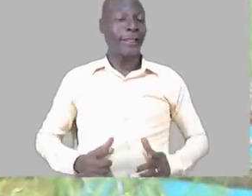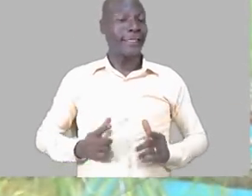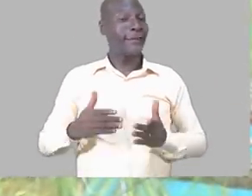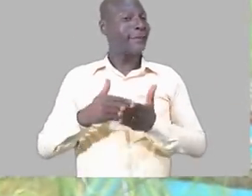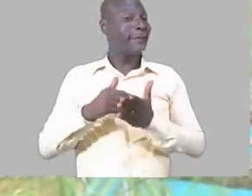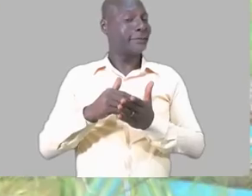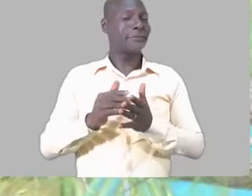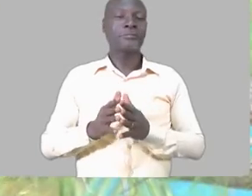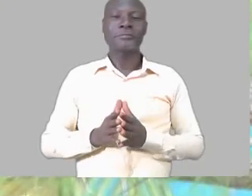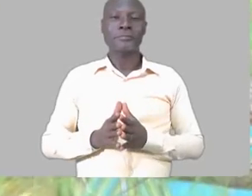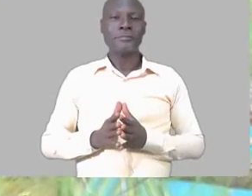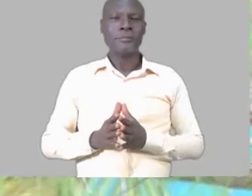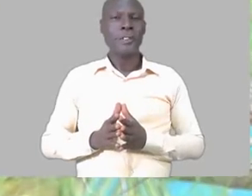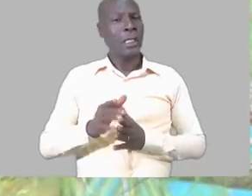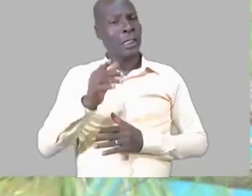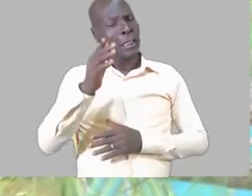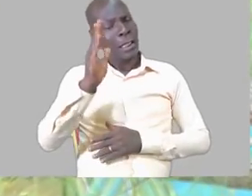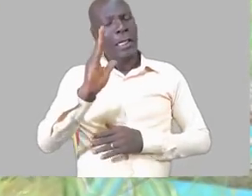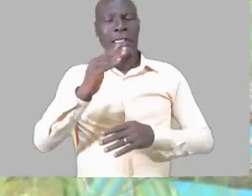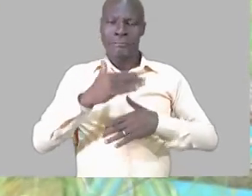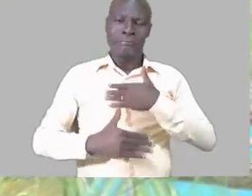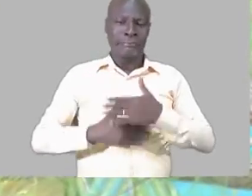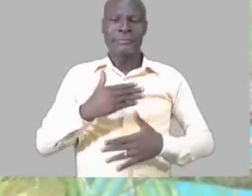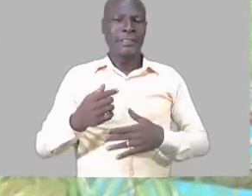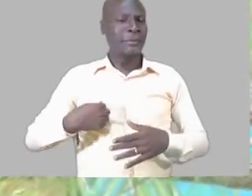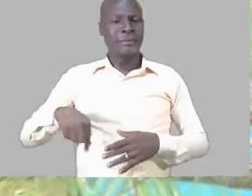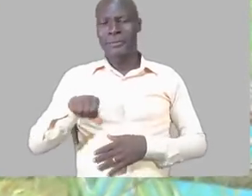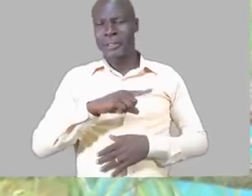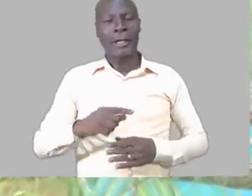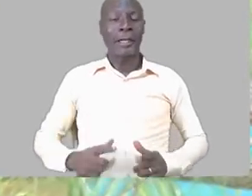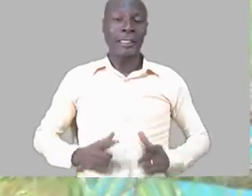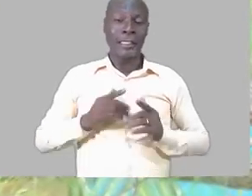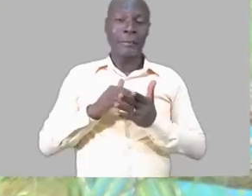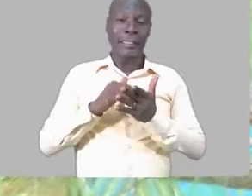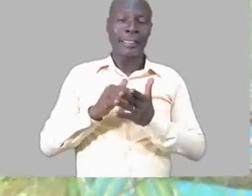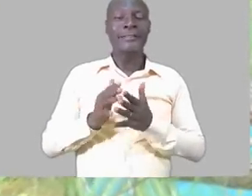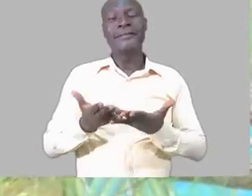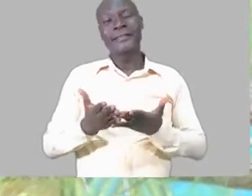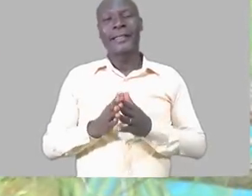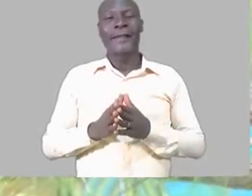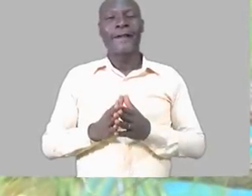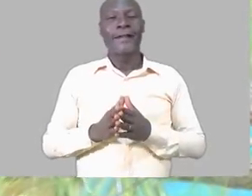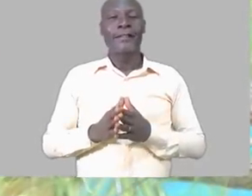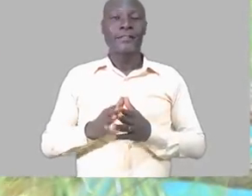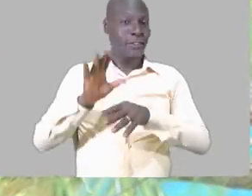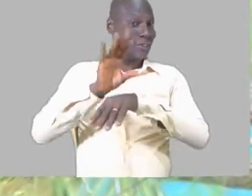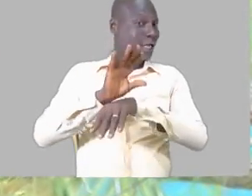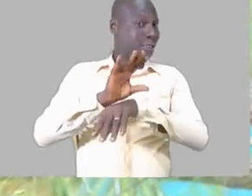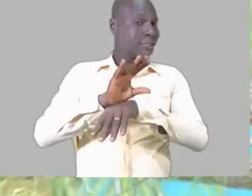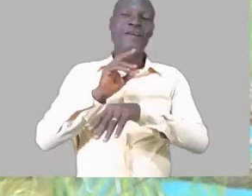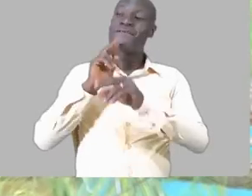your phone. And I do empty. Anna and name me know at yase. Voice of the